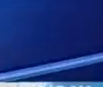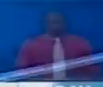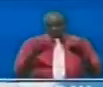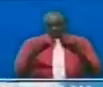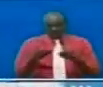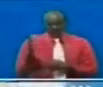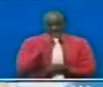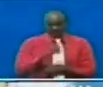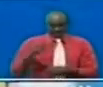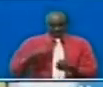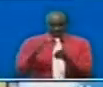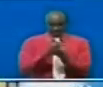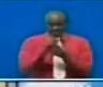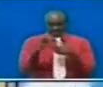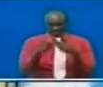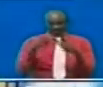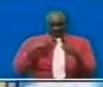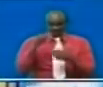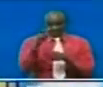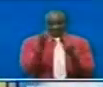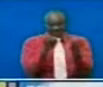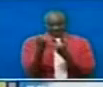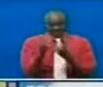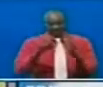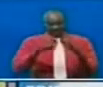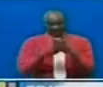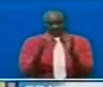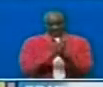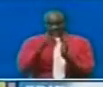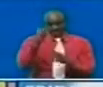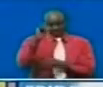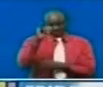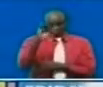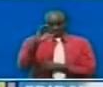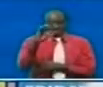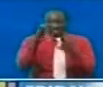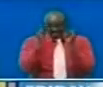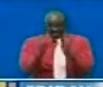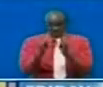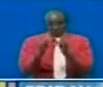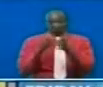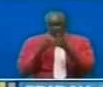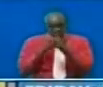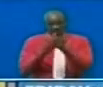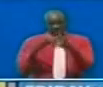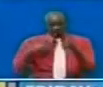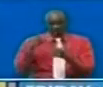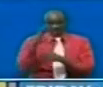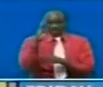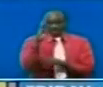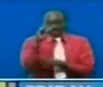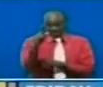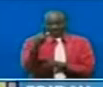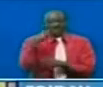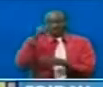Welcome back to Friday Briefing. Let's now have a look at the business, and we begin with NIC, where fresh guidelines by the Central Bank of Kenya requiring all